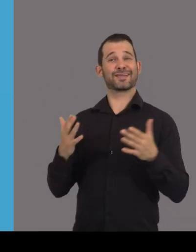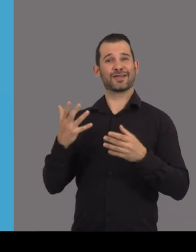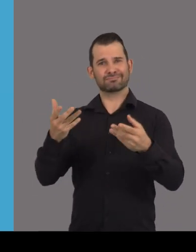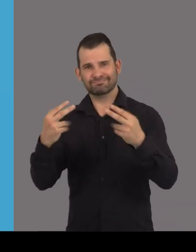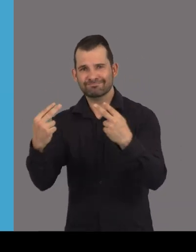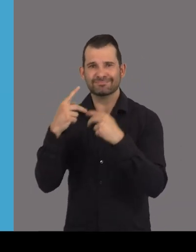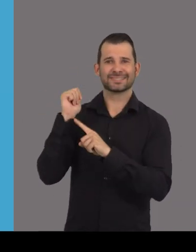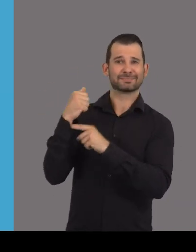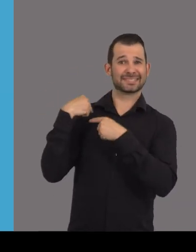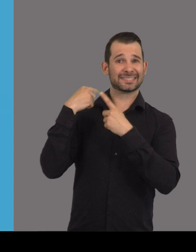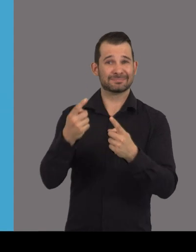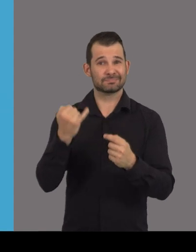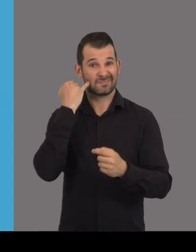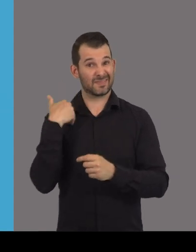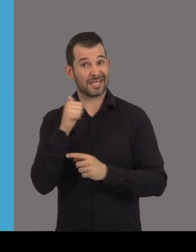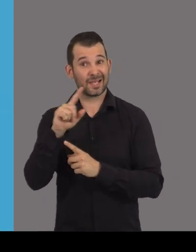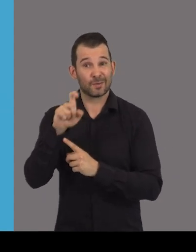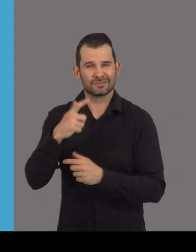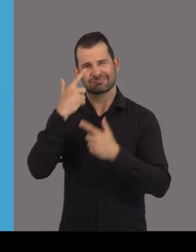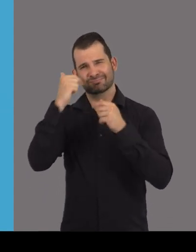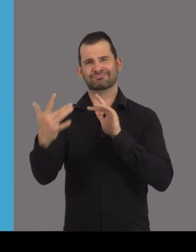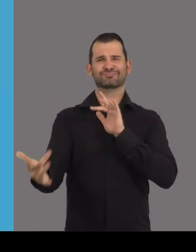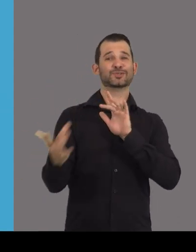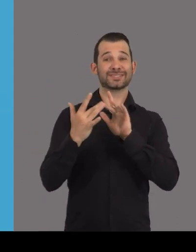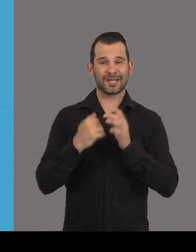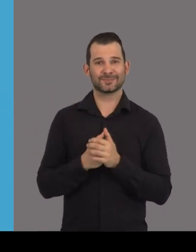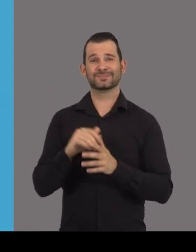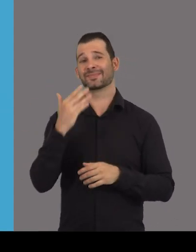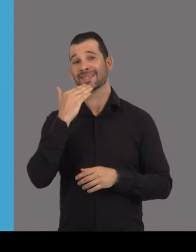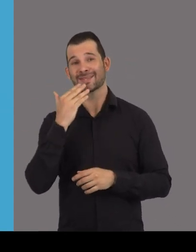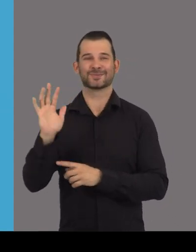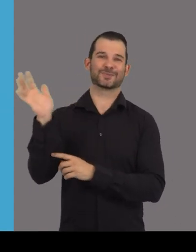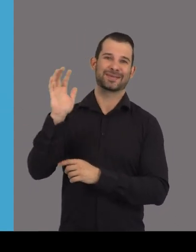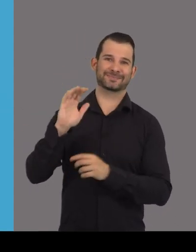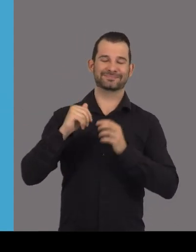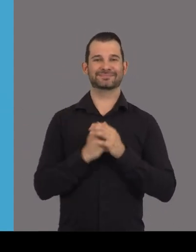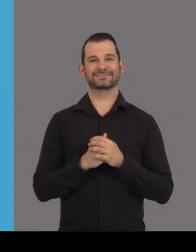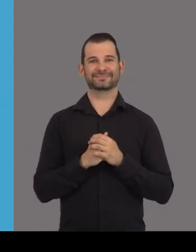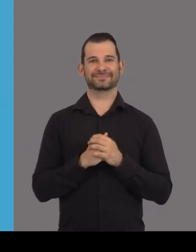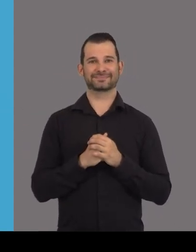with me. If you have any questions, please feel free to reach out. Thank you, and bye!